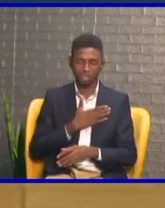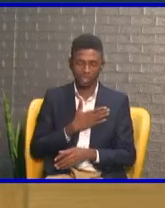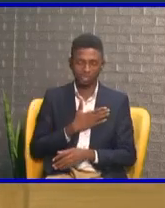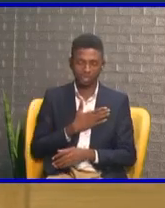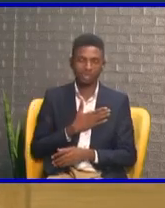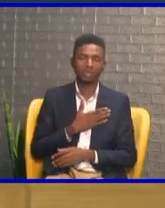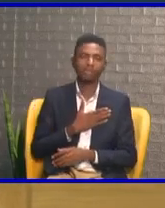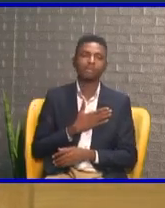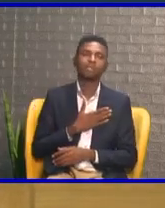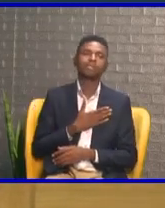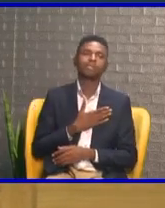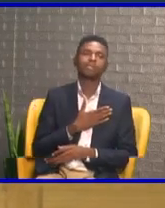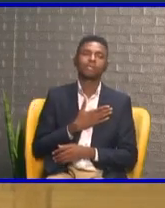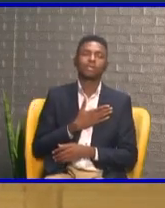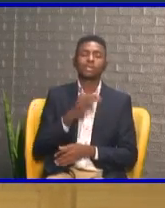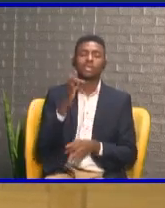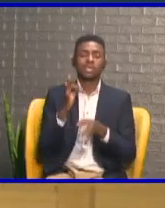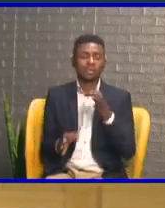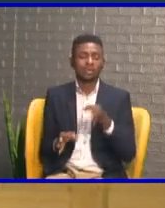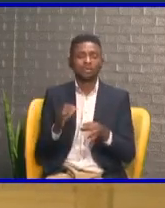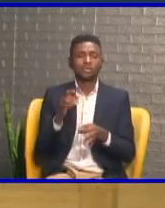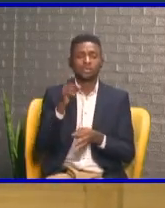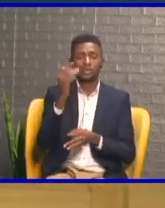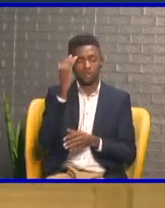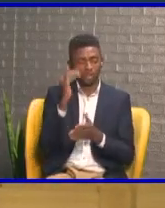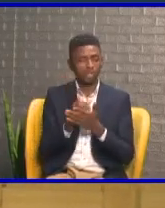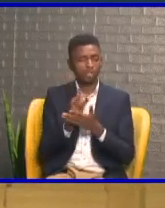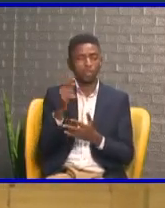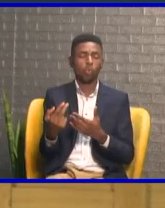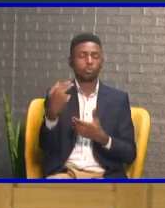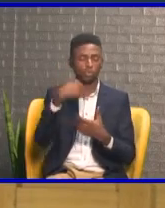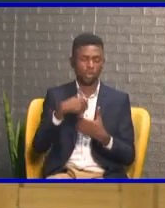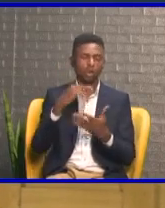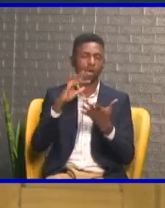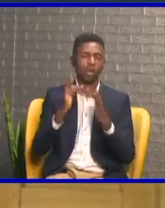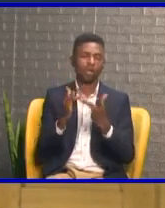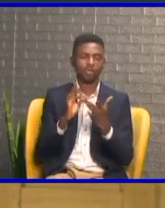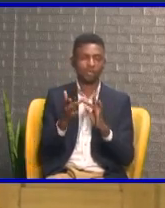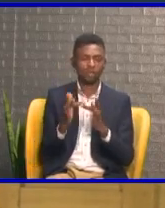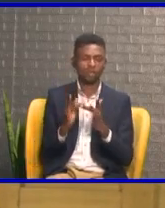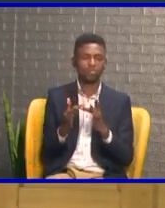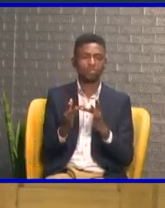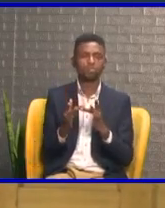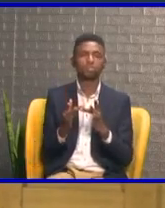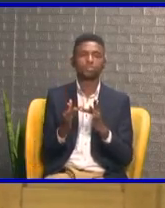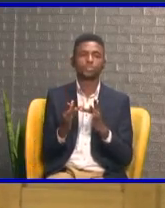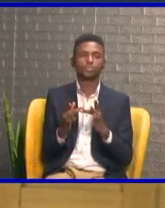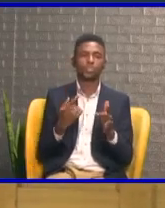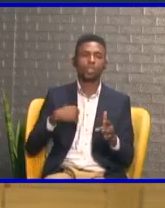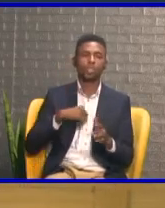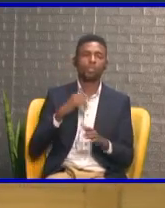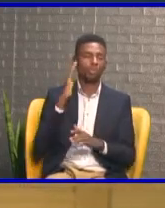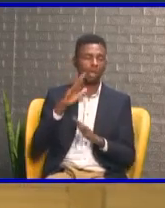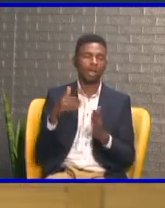of contact. And if you're at home, you're watching online, please also. And we will all make